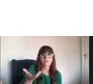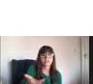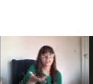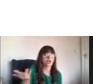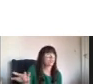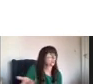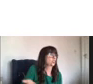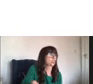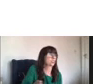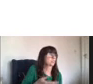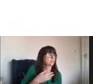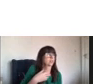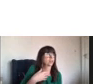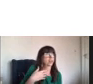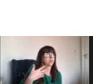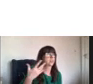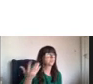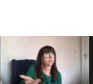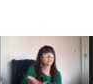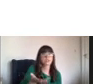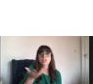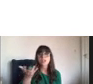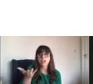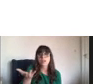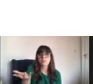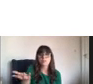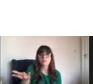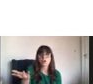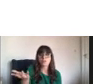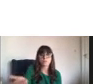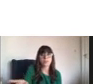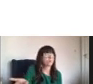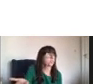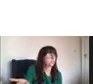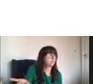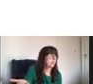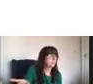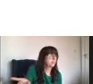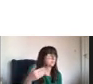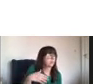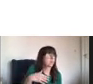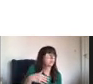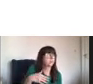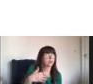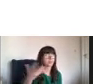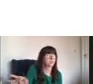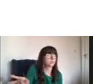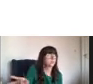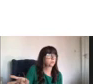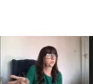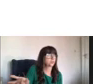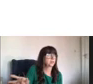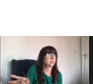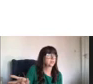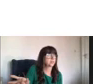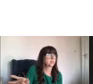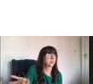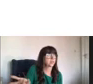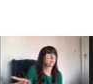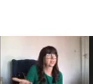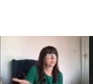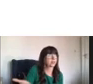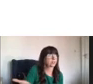white, British, Welsh, I'm a husband, we've got that covered under race. I'm a husband, which